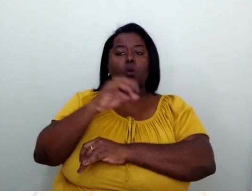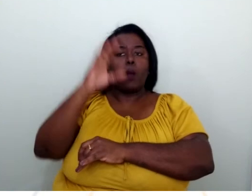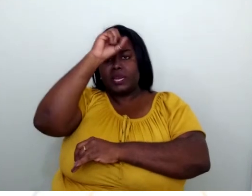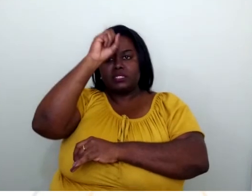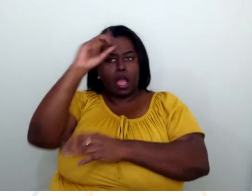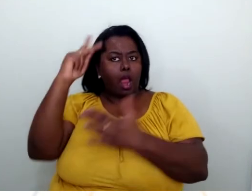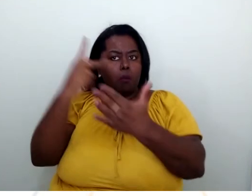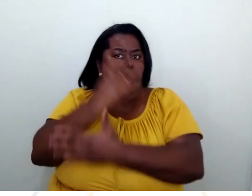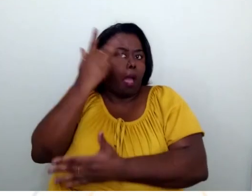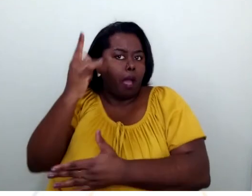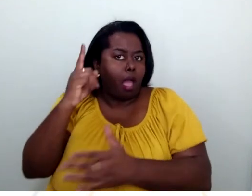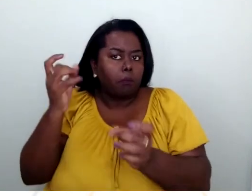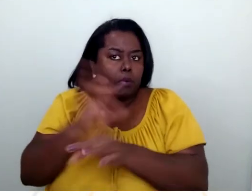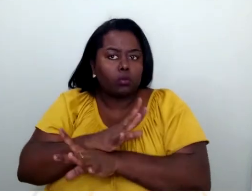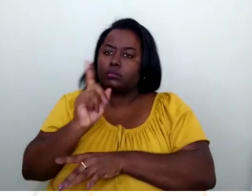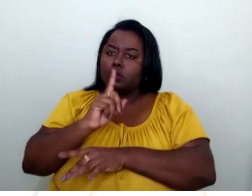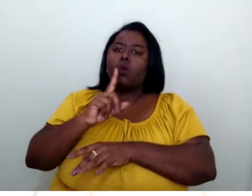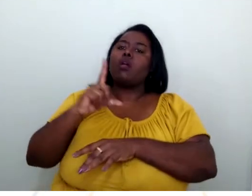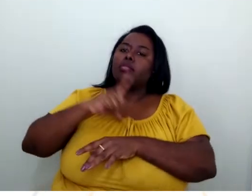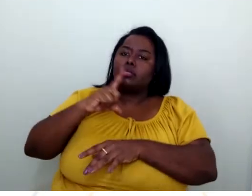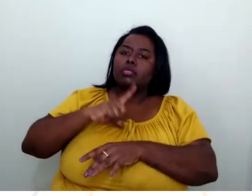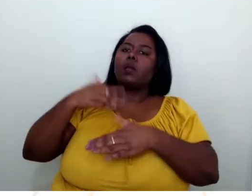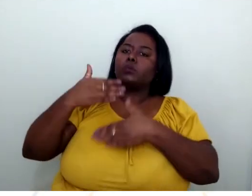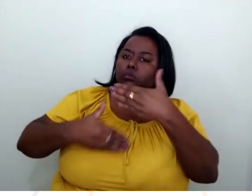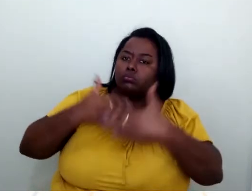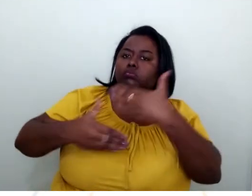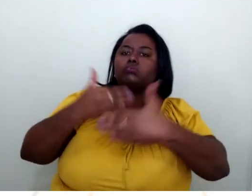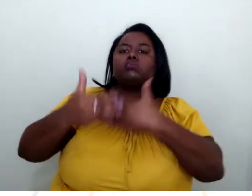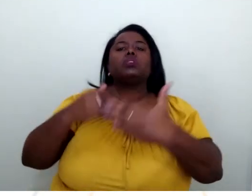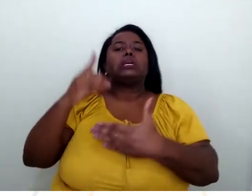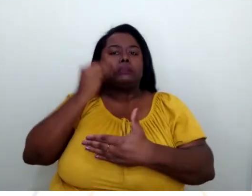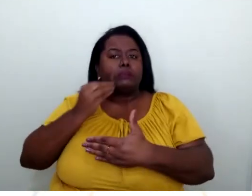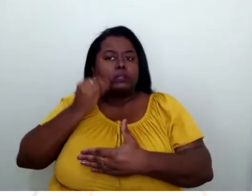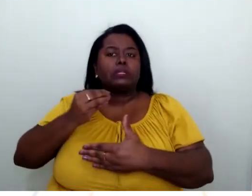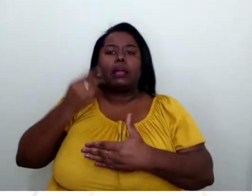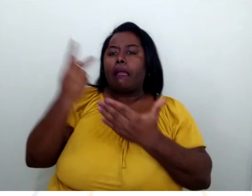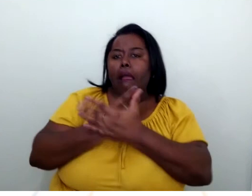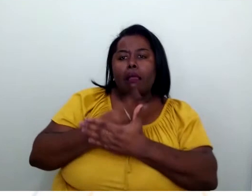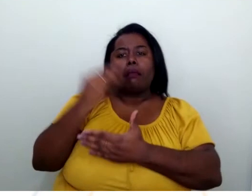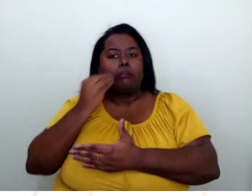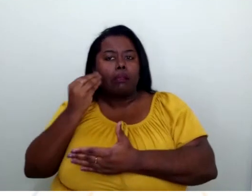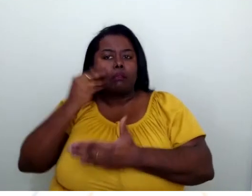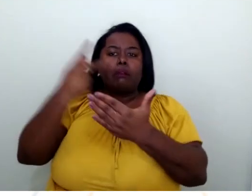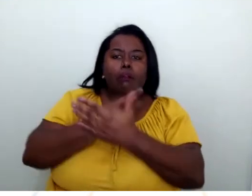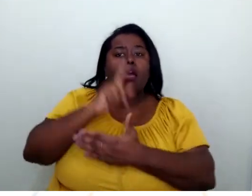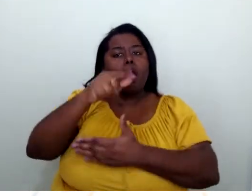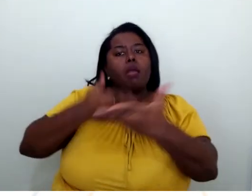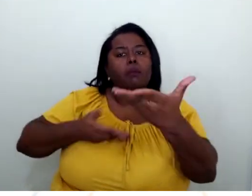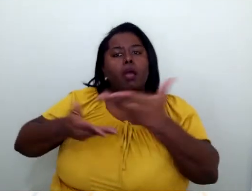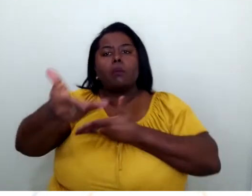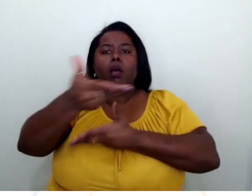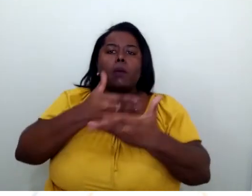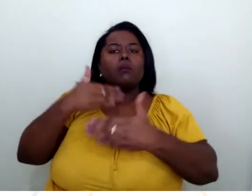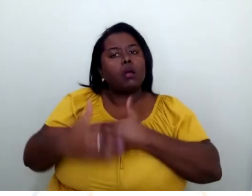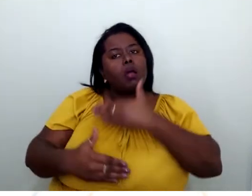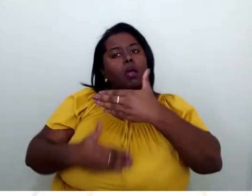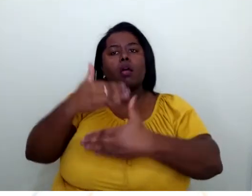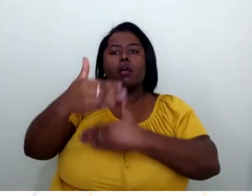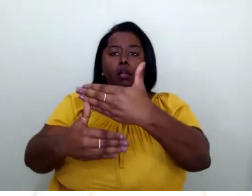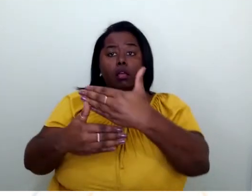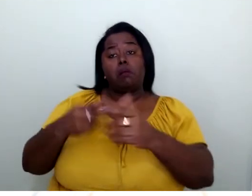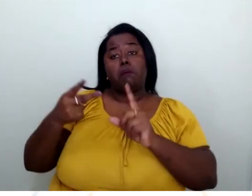online discussion forum, or it could be a face-to-face discussion, where students engage in reflecting back about a really powerful